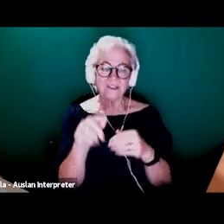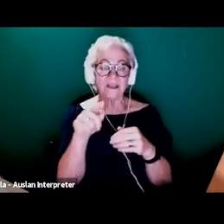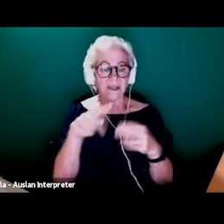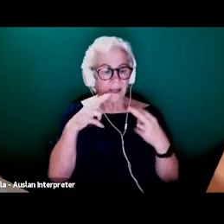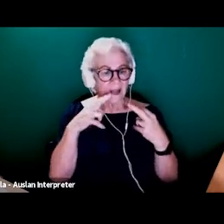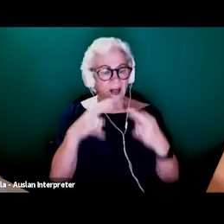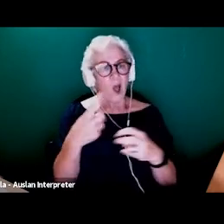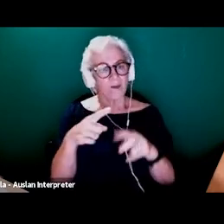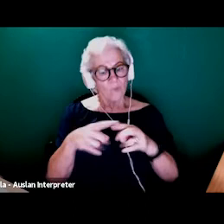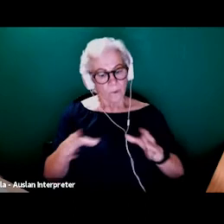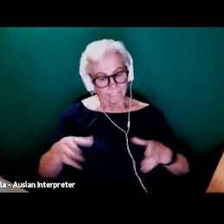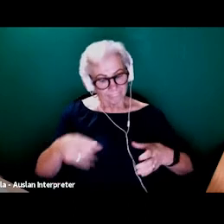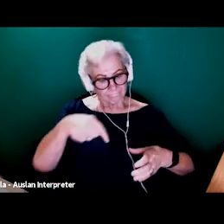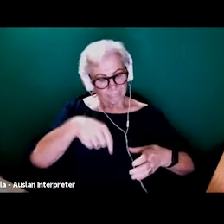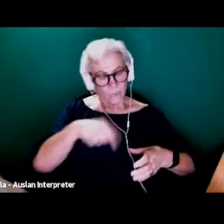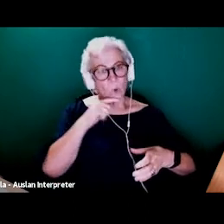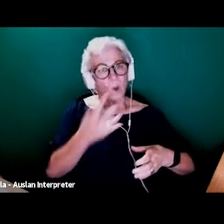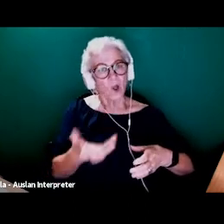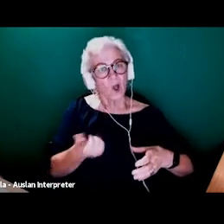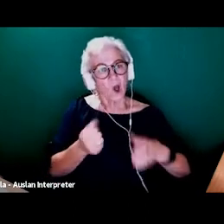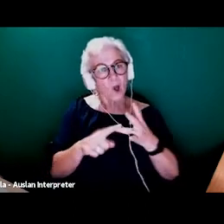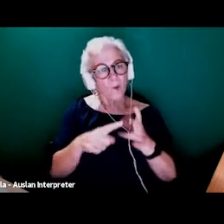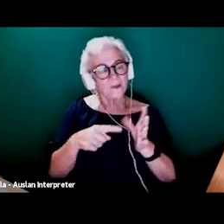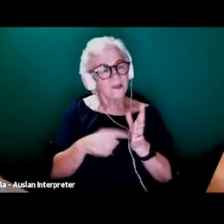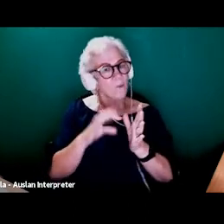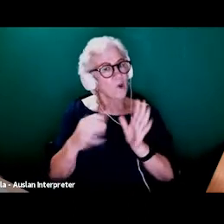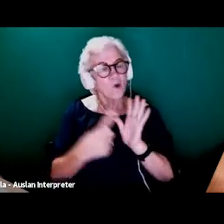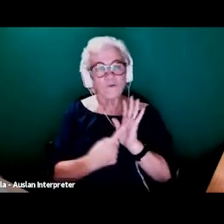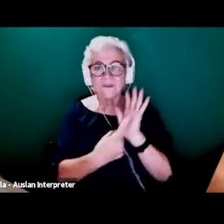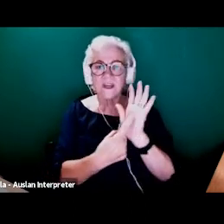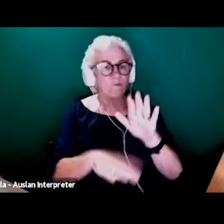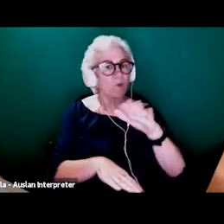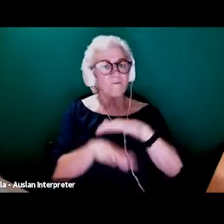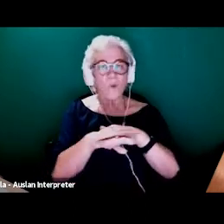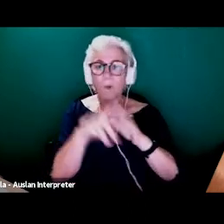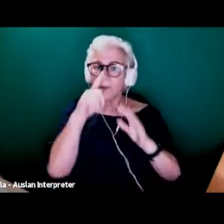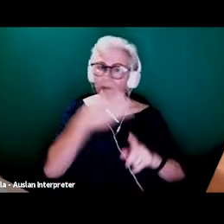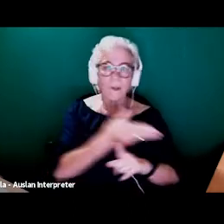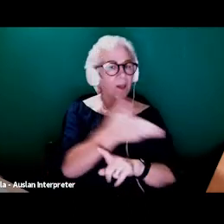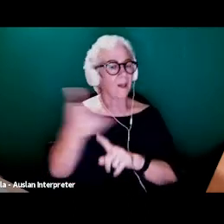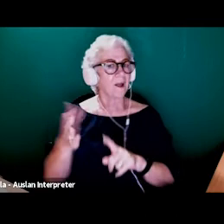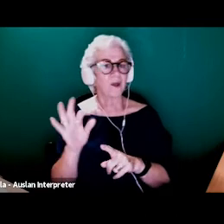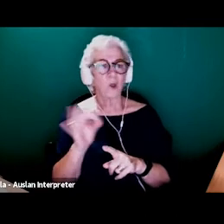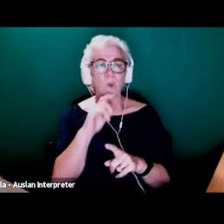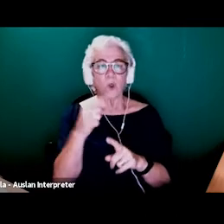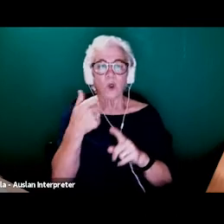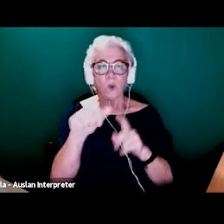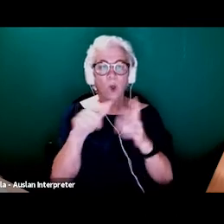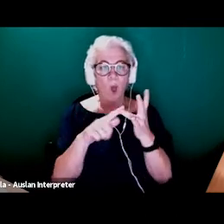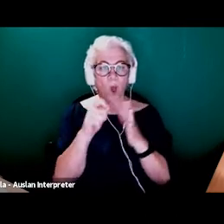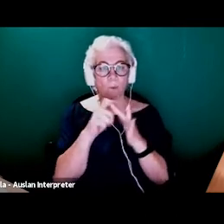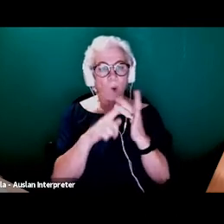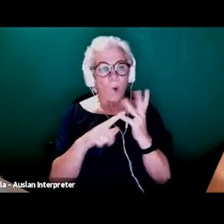to the cohort of people who received OAT. So we're not representing the full population of people who use opioids. There